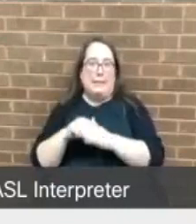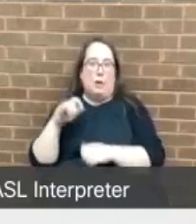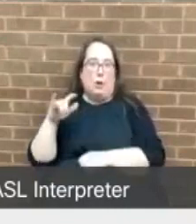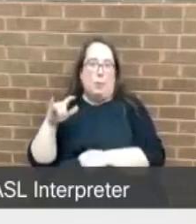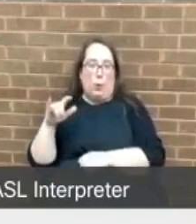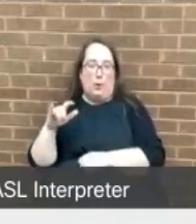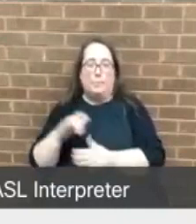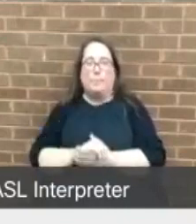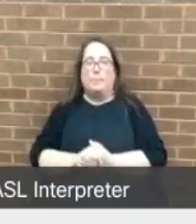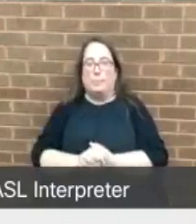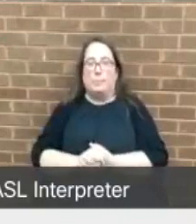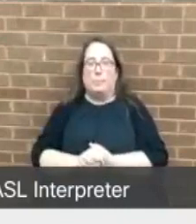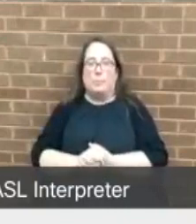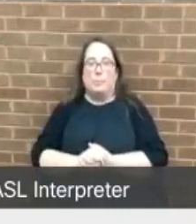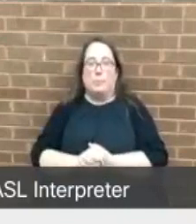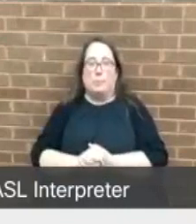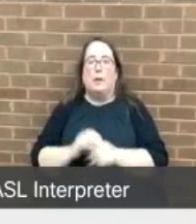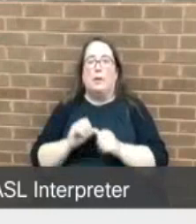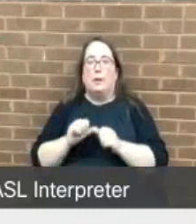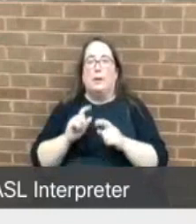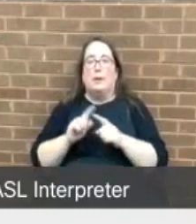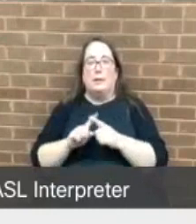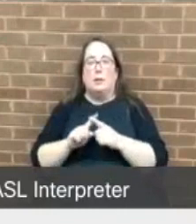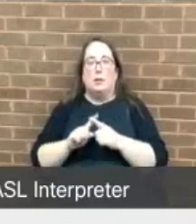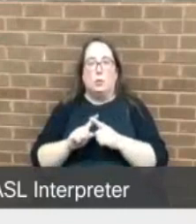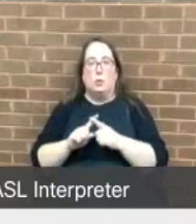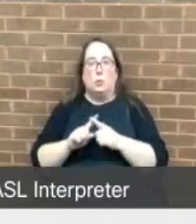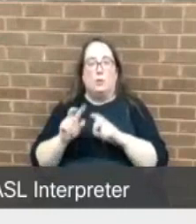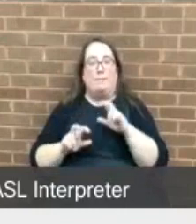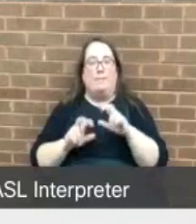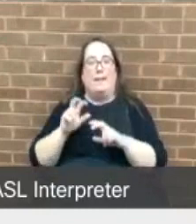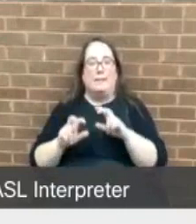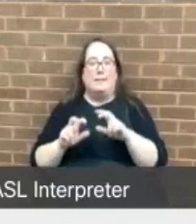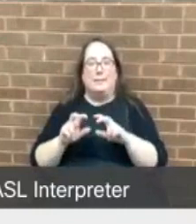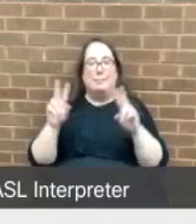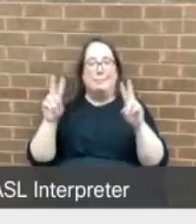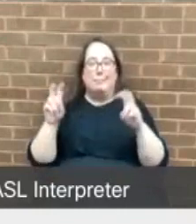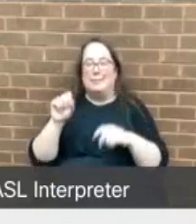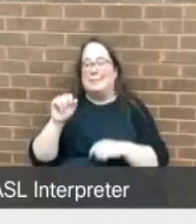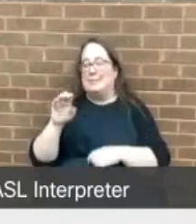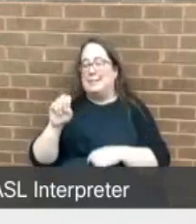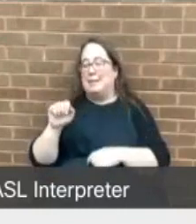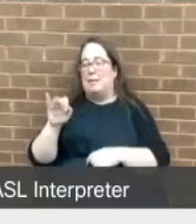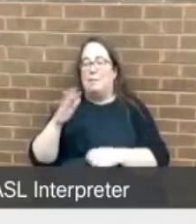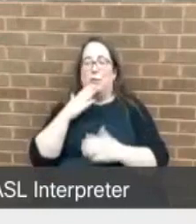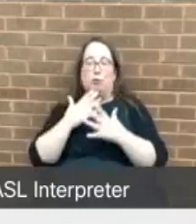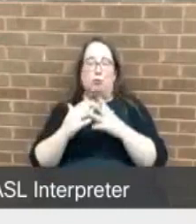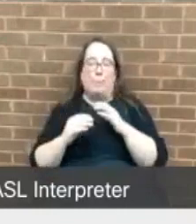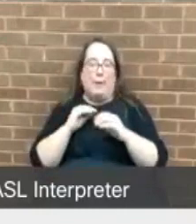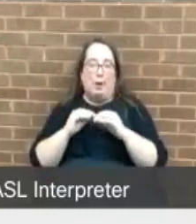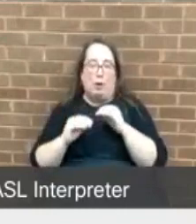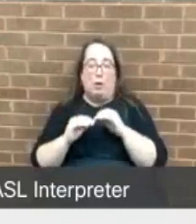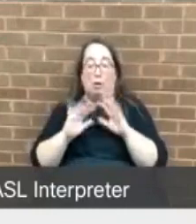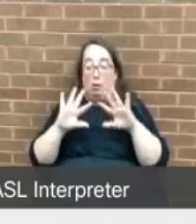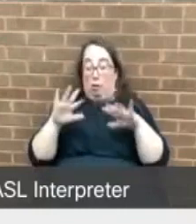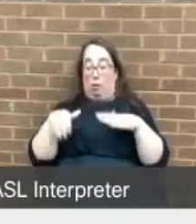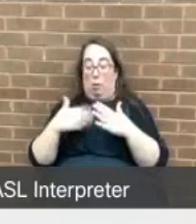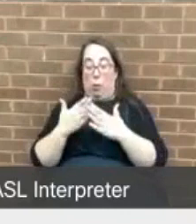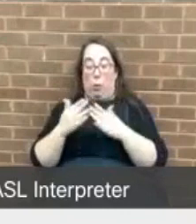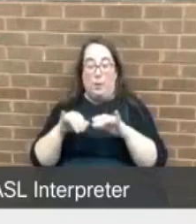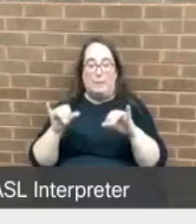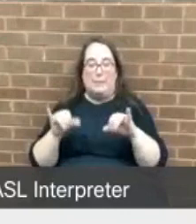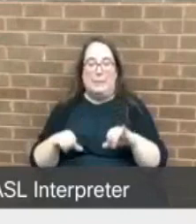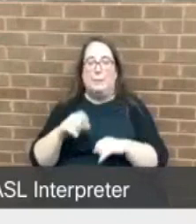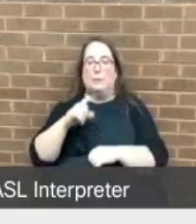Airport. We continue to invest in state of good repair. When you look at the whole system,